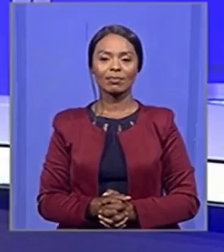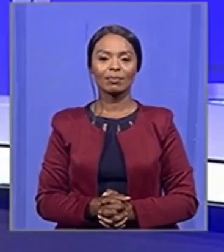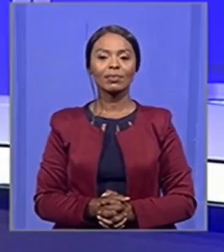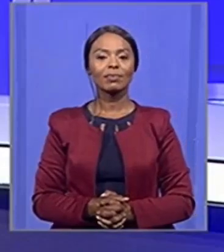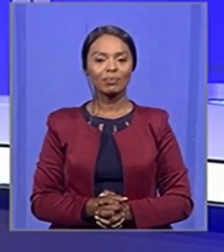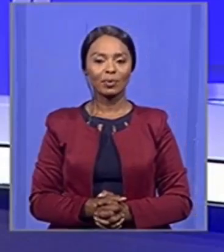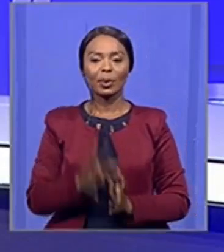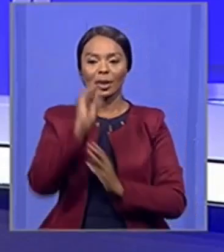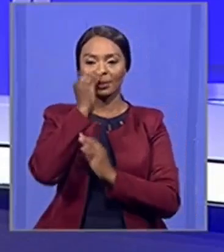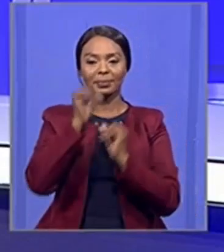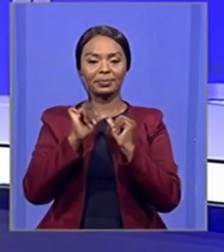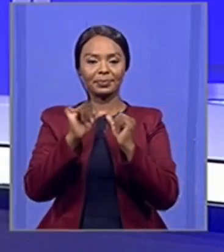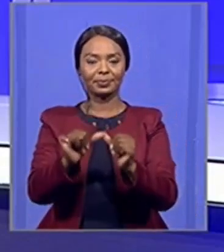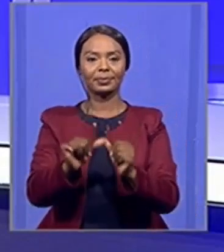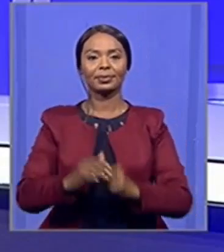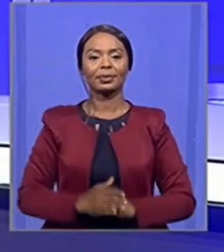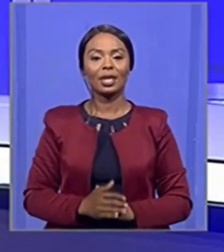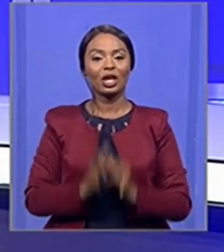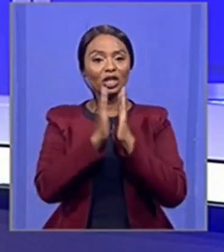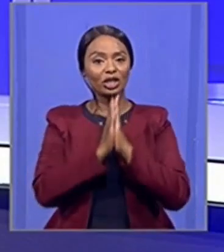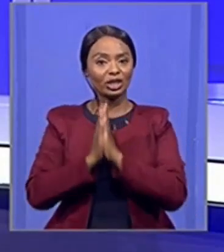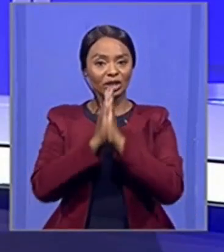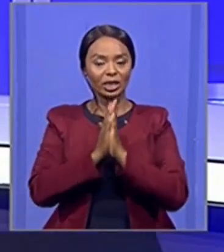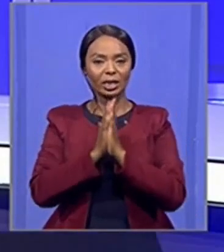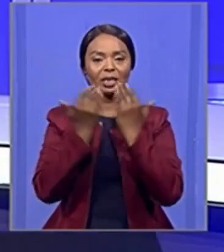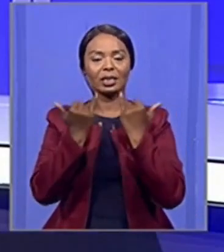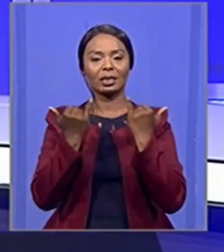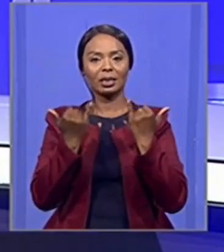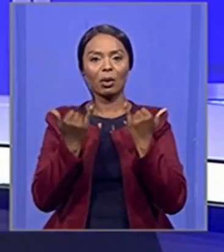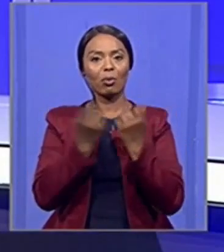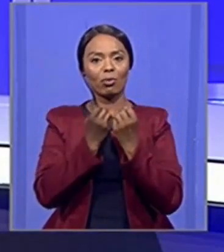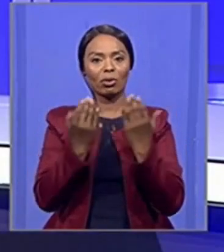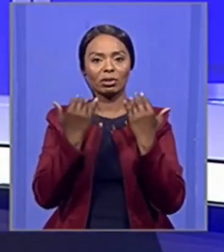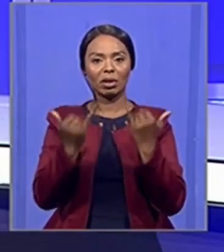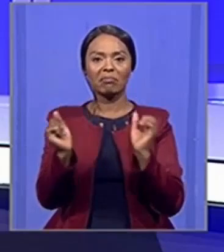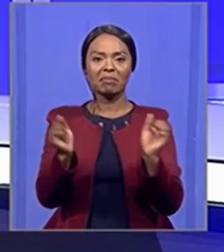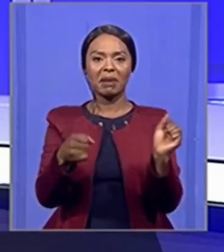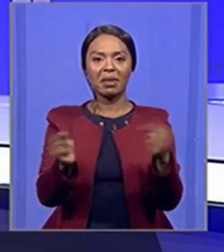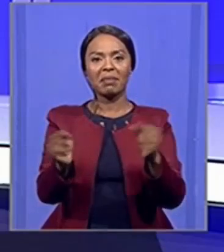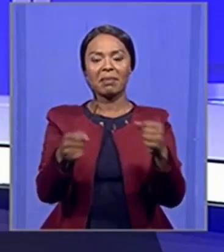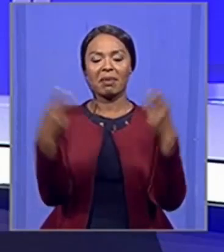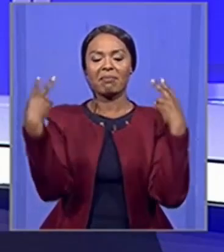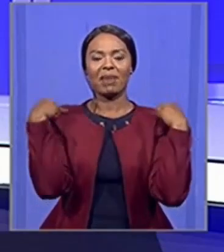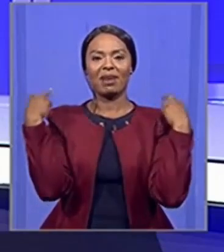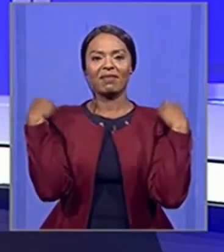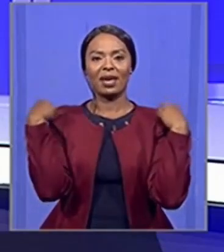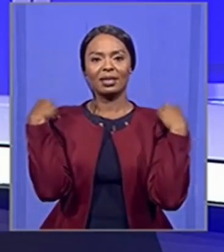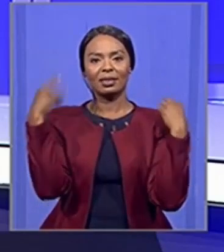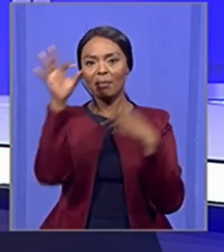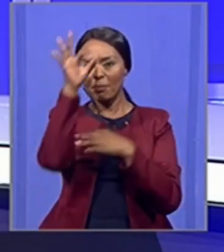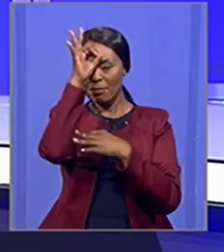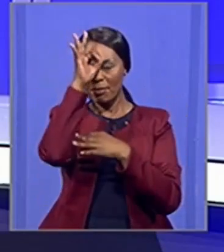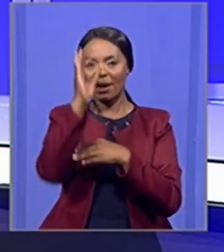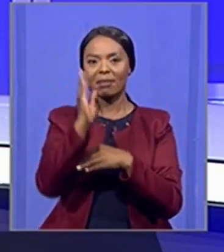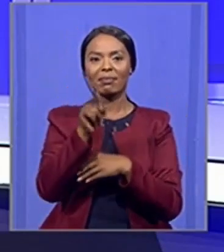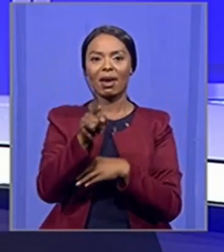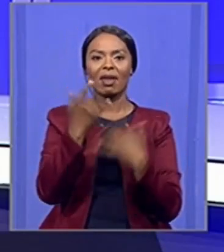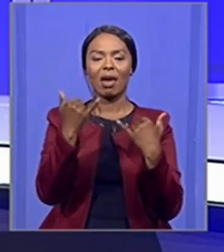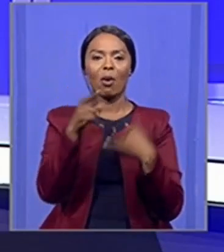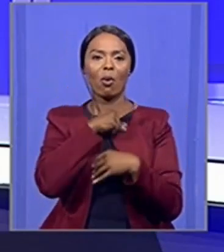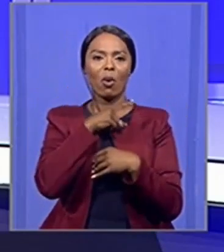Ditaba di tšwela pele dikereke di thomile go thola baletša dikgoro ba private go latela ditlhaselo tšeo